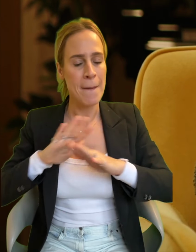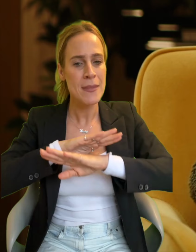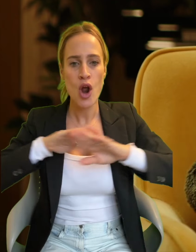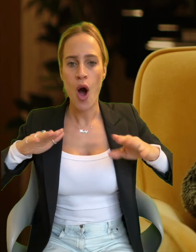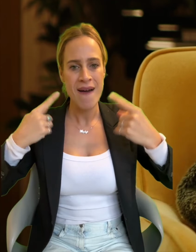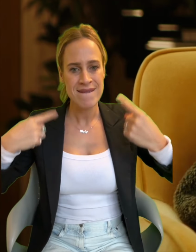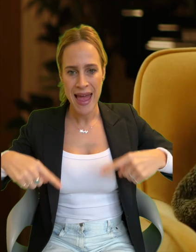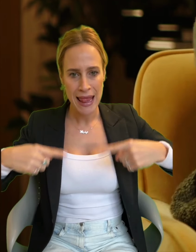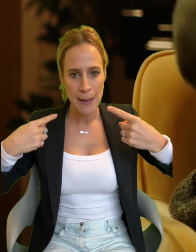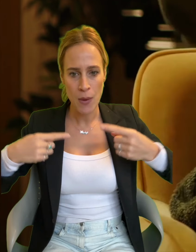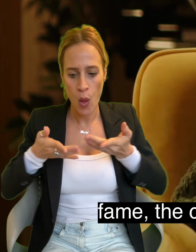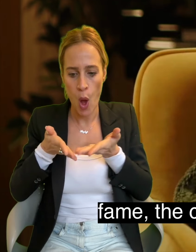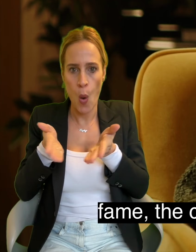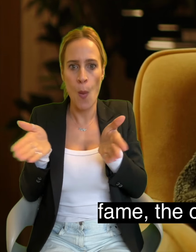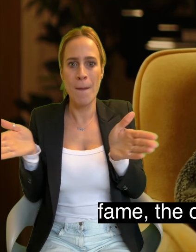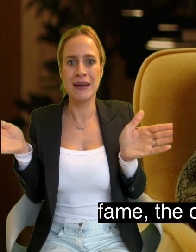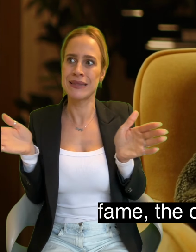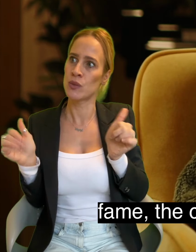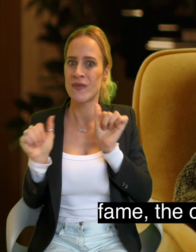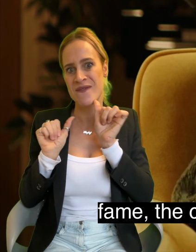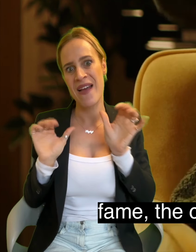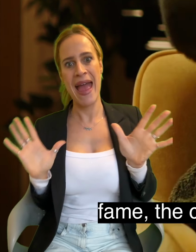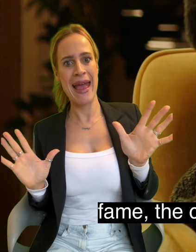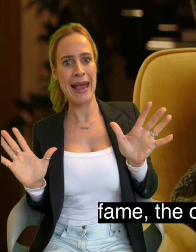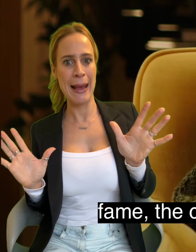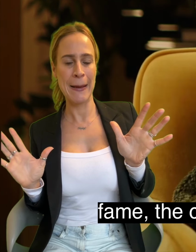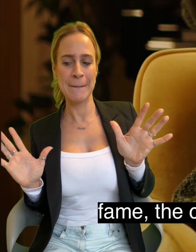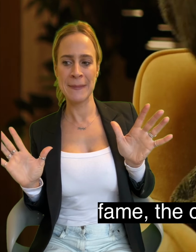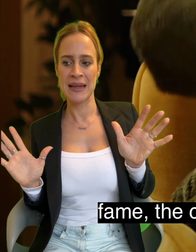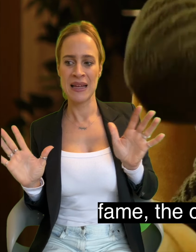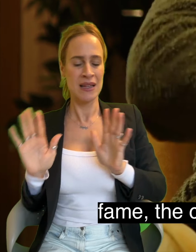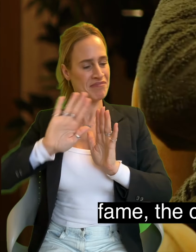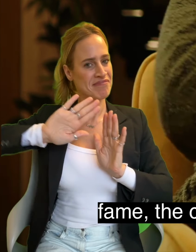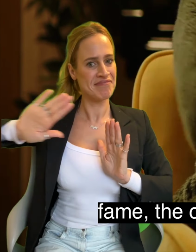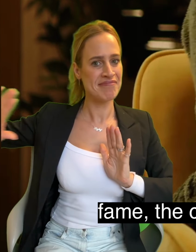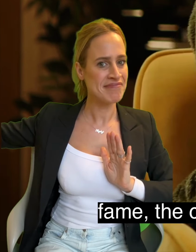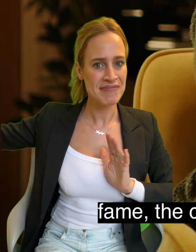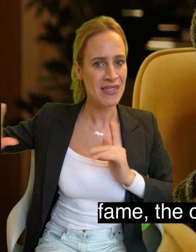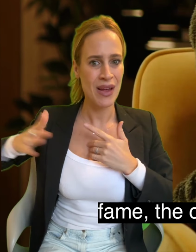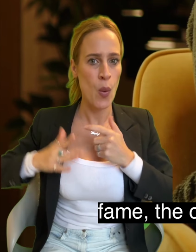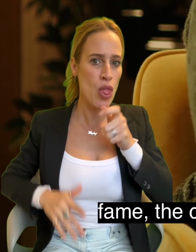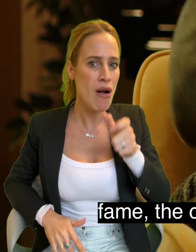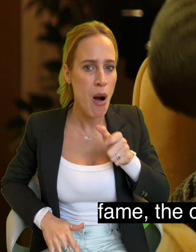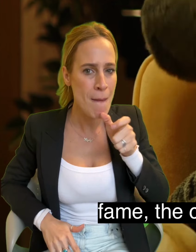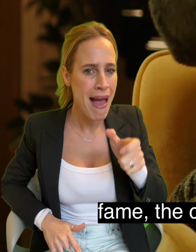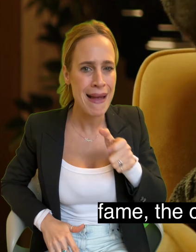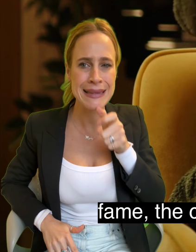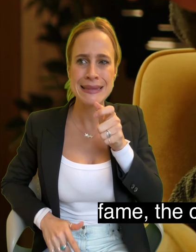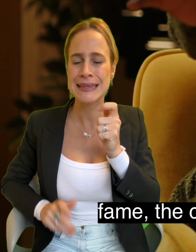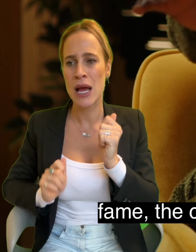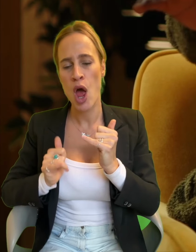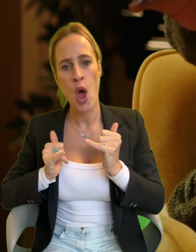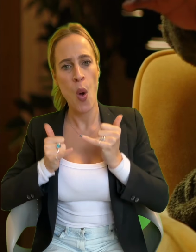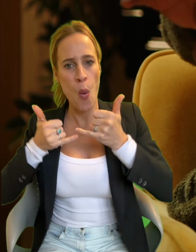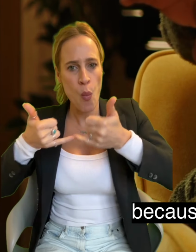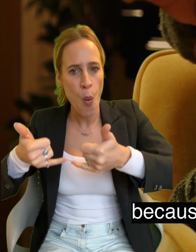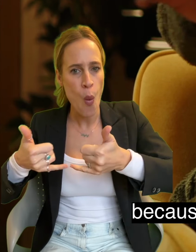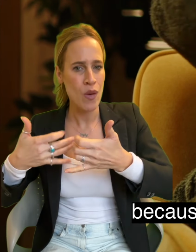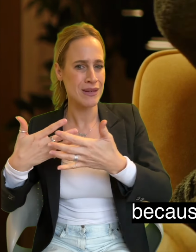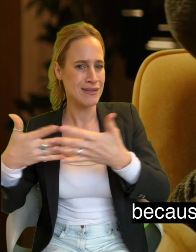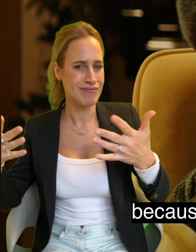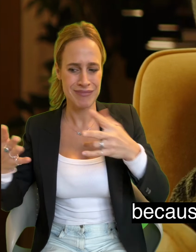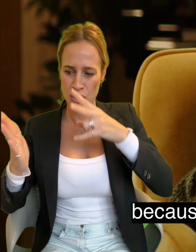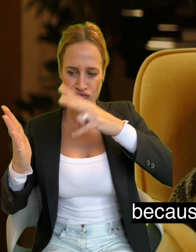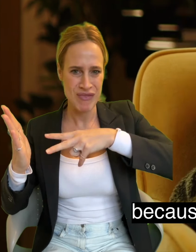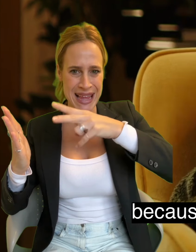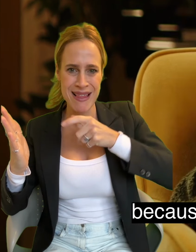to the fame, the celebrity. I'm unavailable to it. The comments, I don't read them.